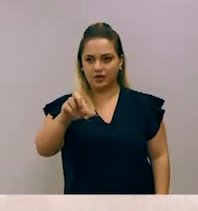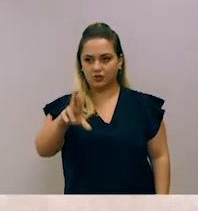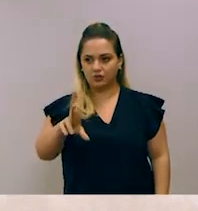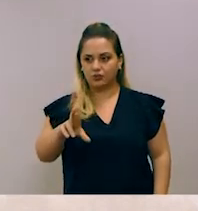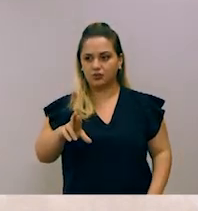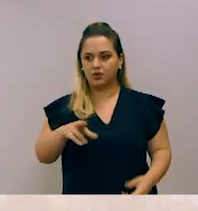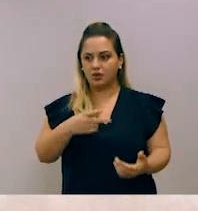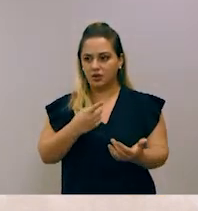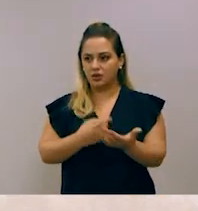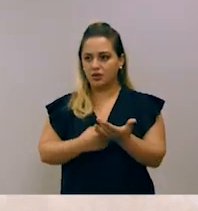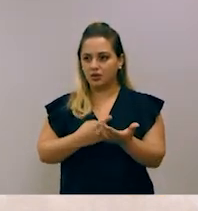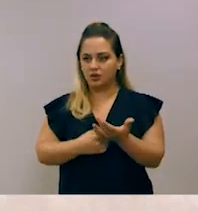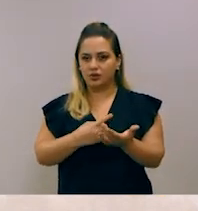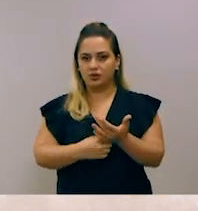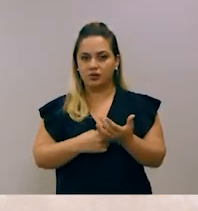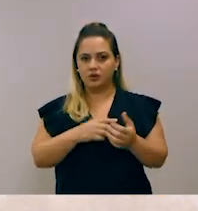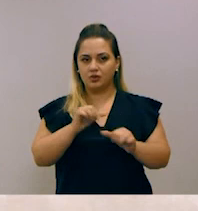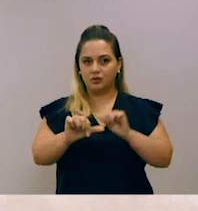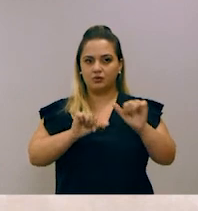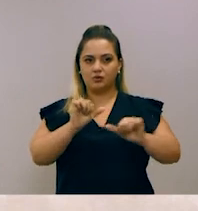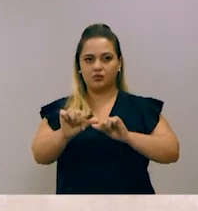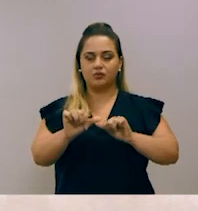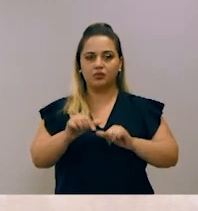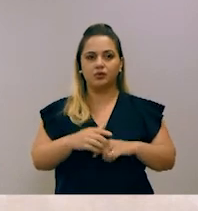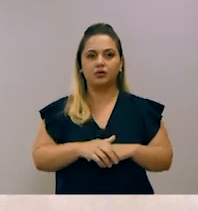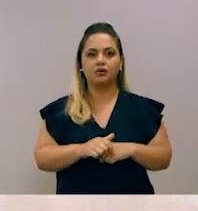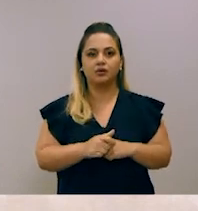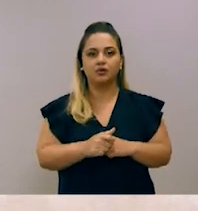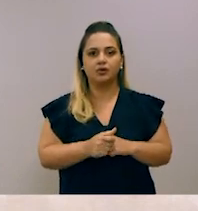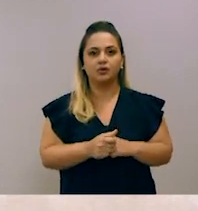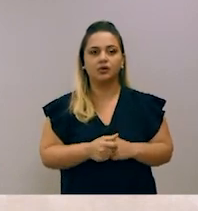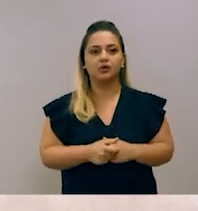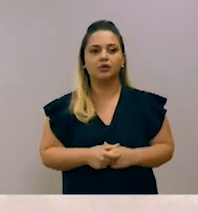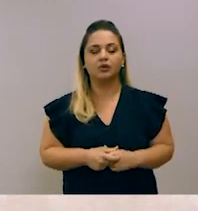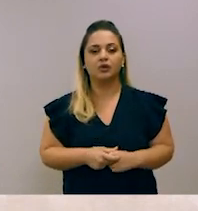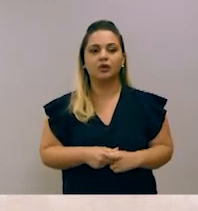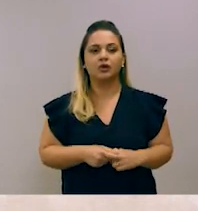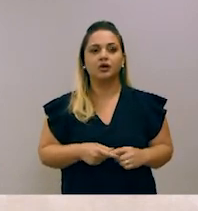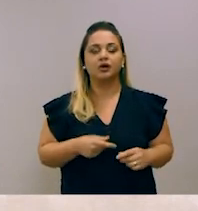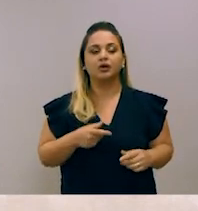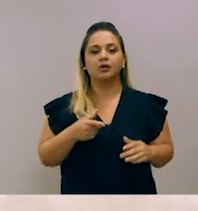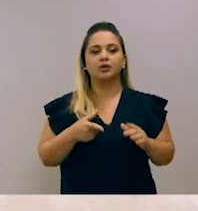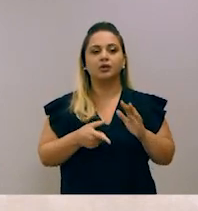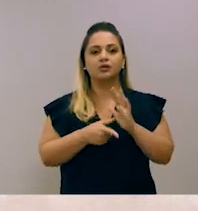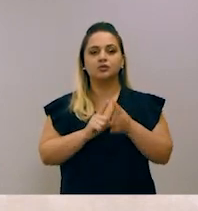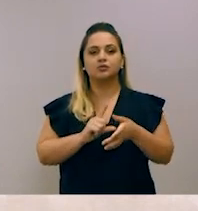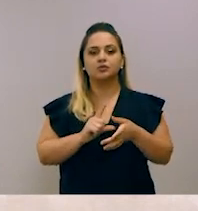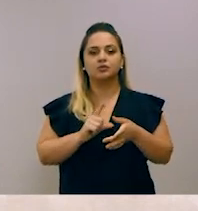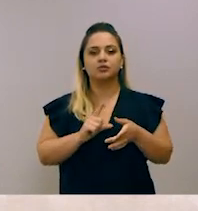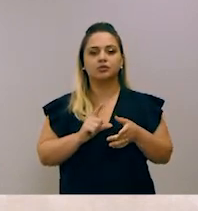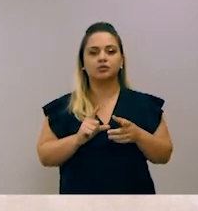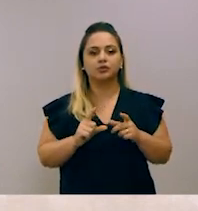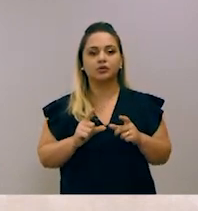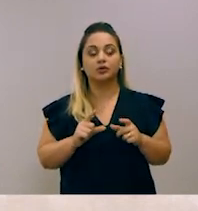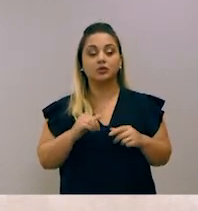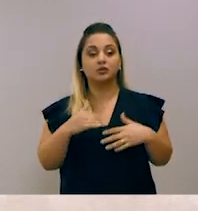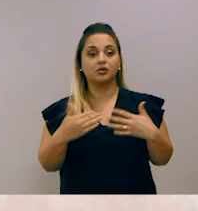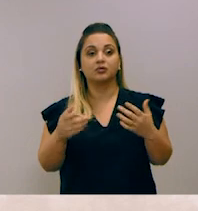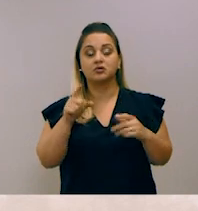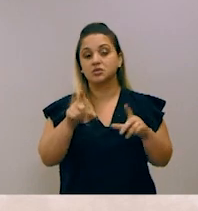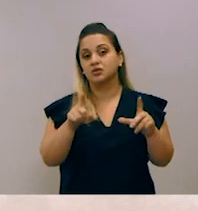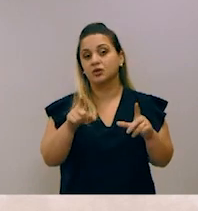a certain mistake that happened in another, in a previous